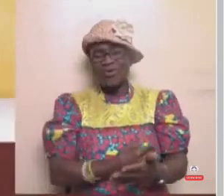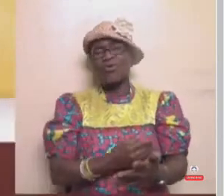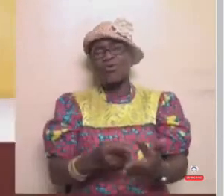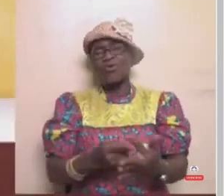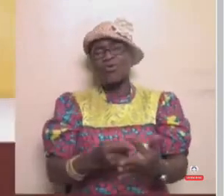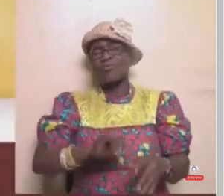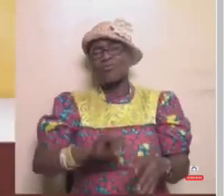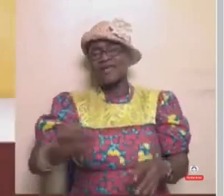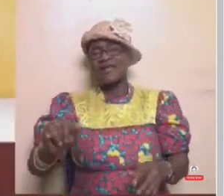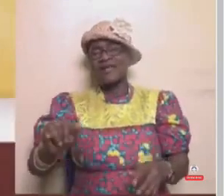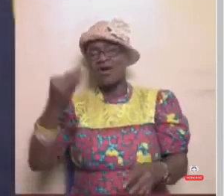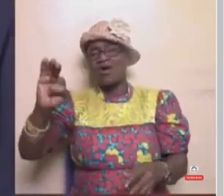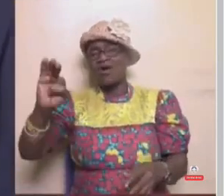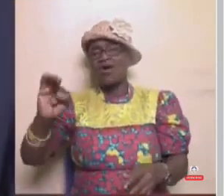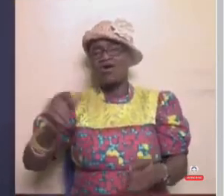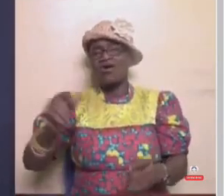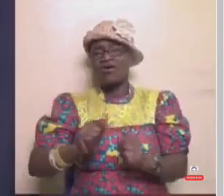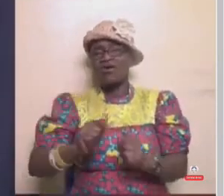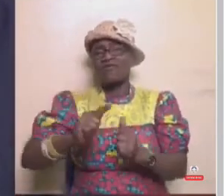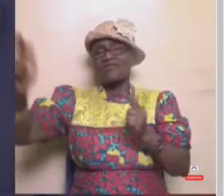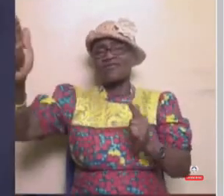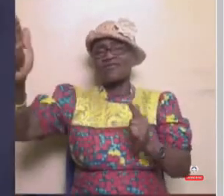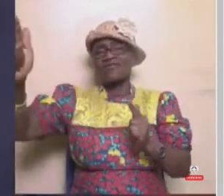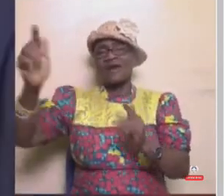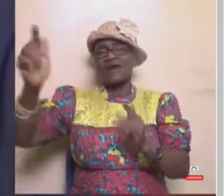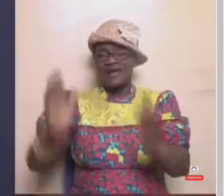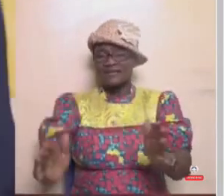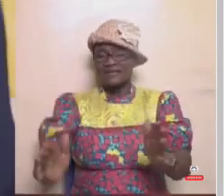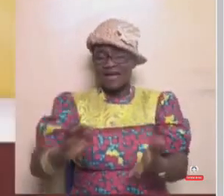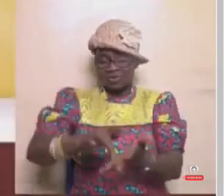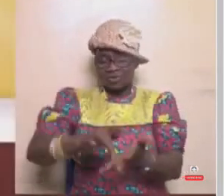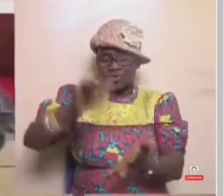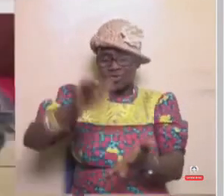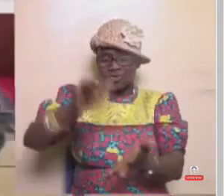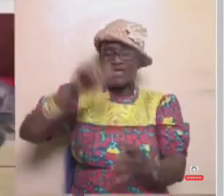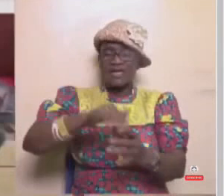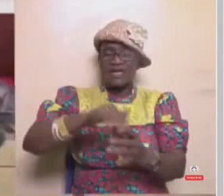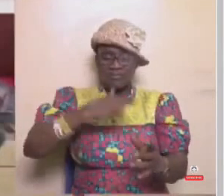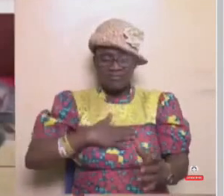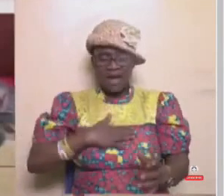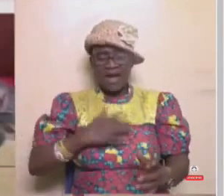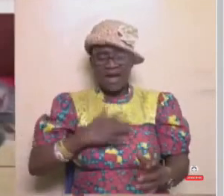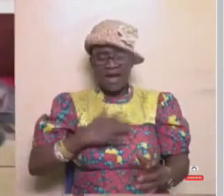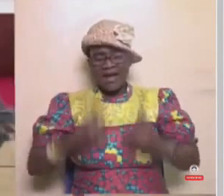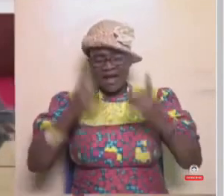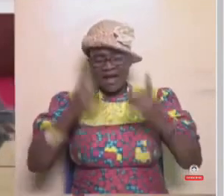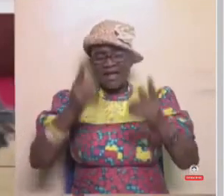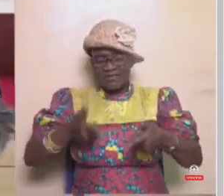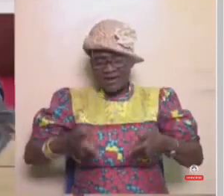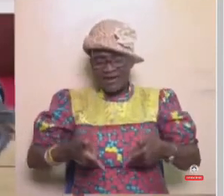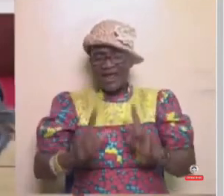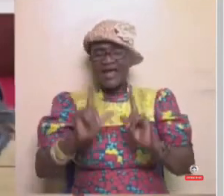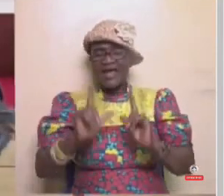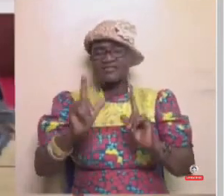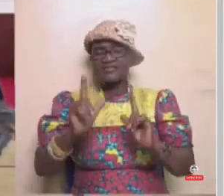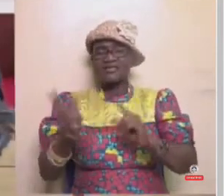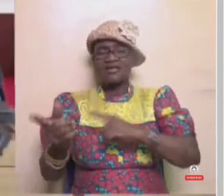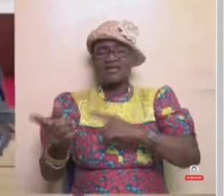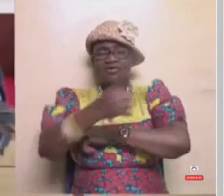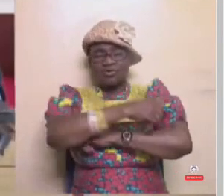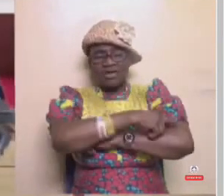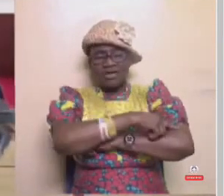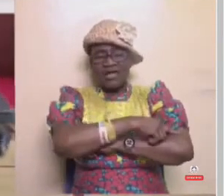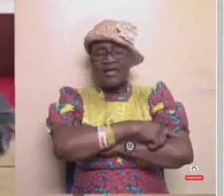greater glory in my life. In the name of Jesus. Let today usher in a